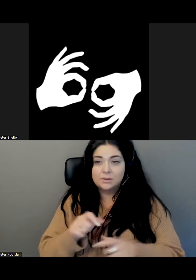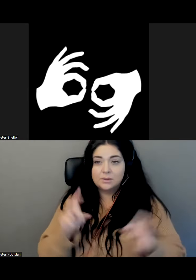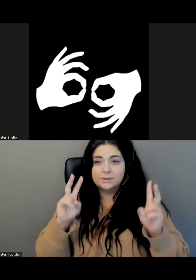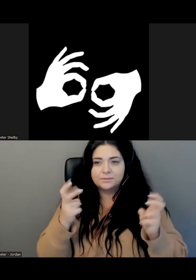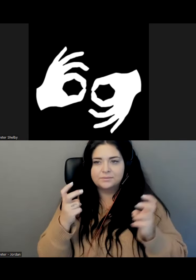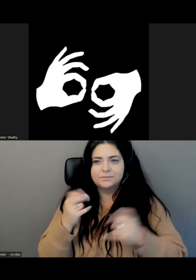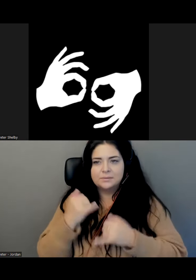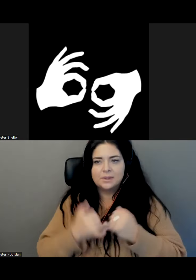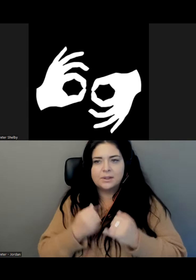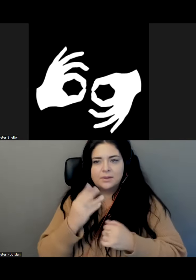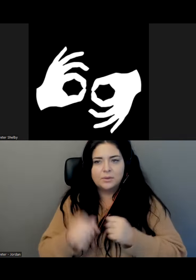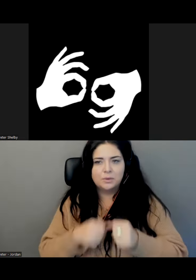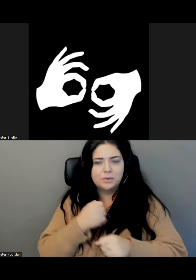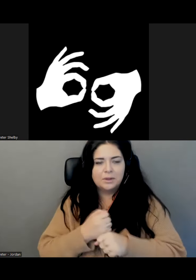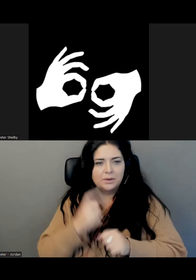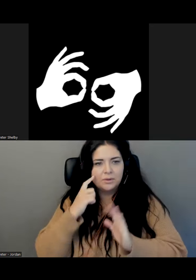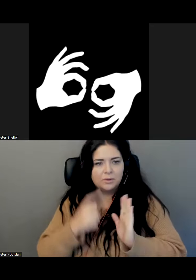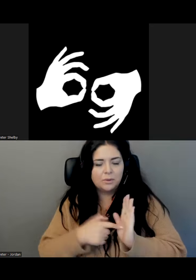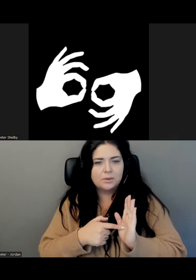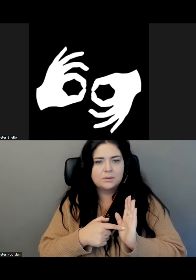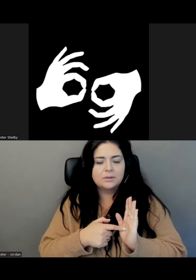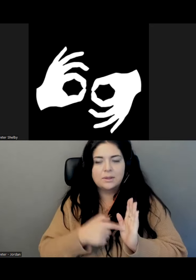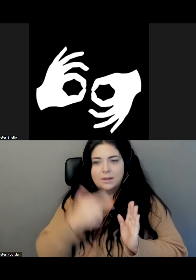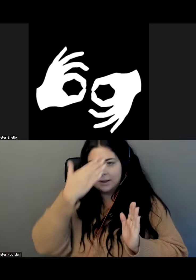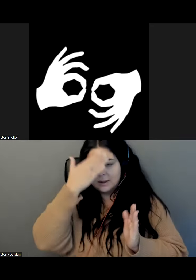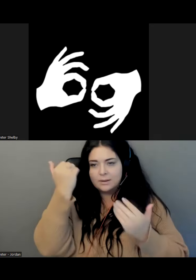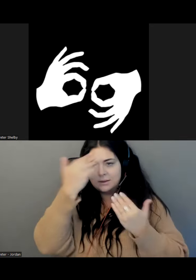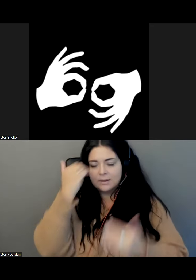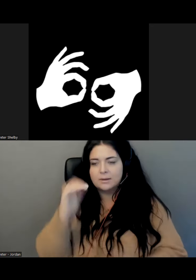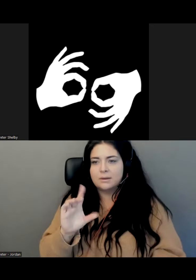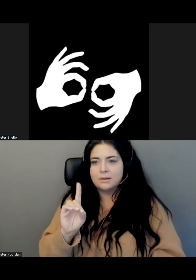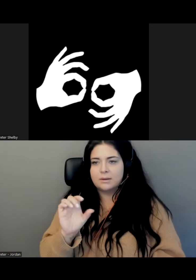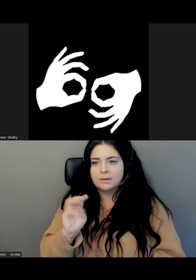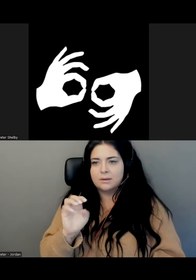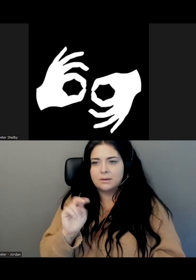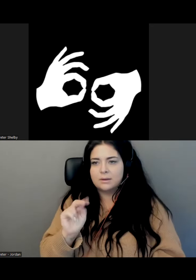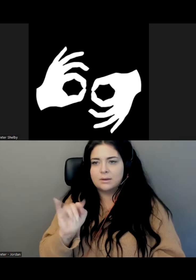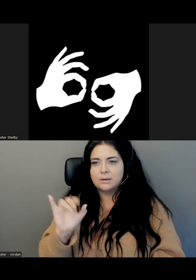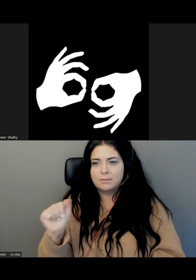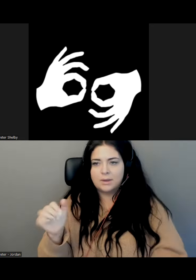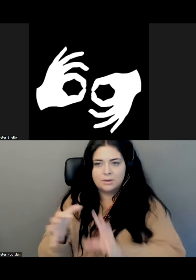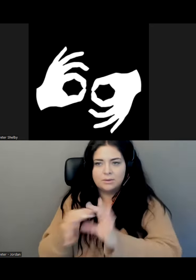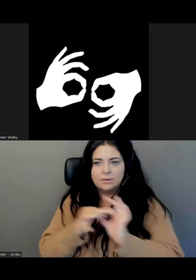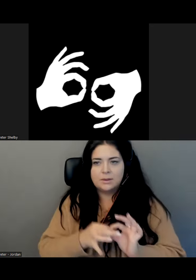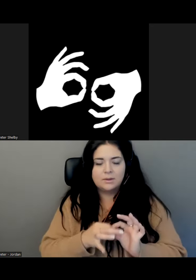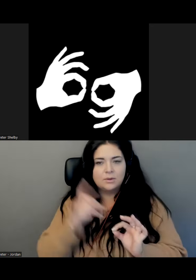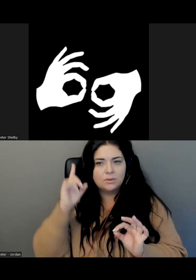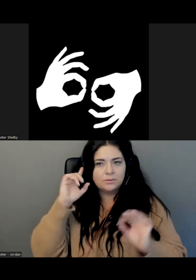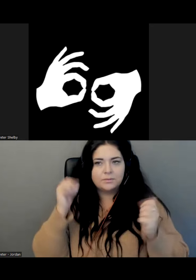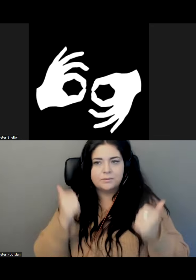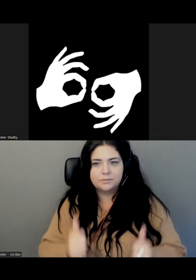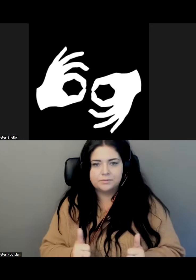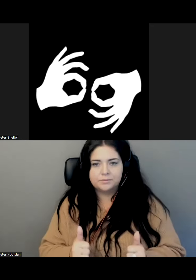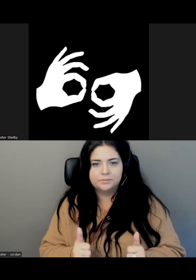several years. And it's the link of hearing loss and dementia, other forms of cognitive decline. And it's